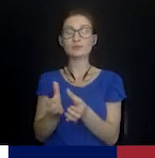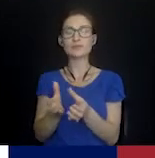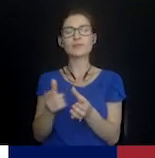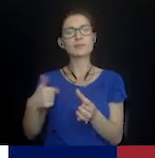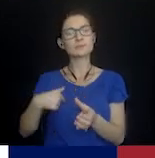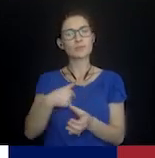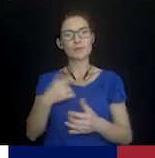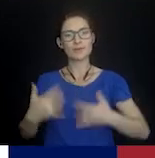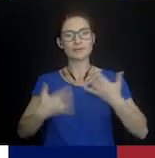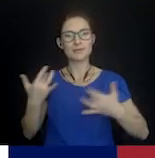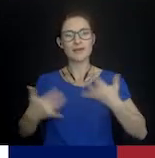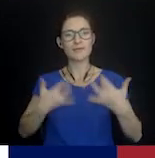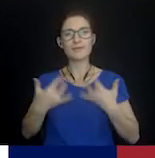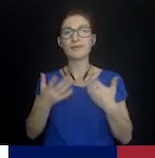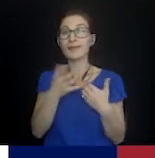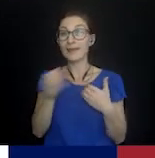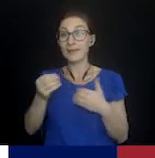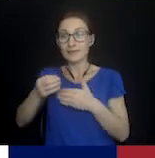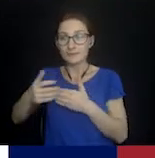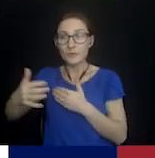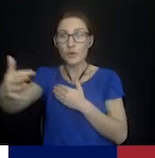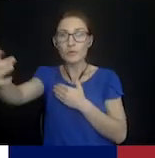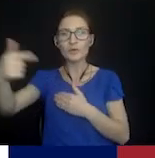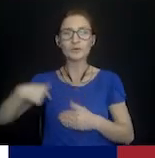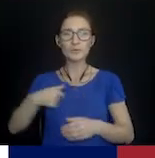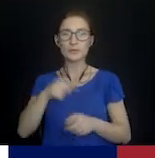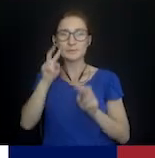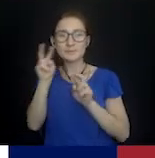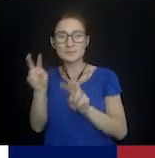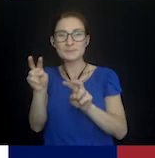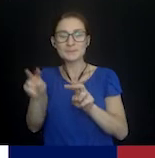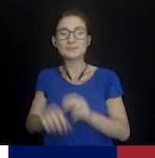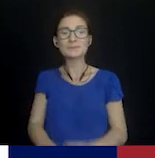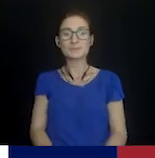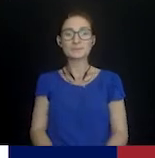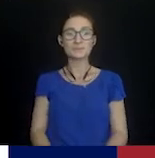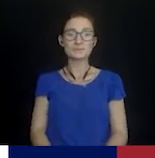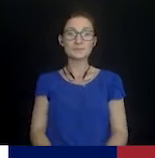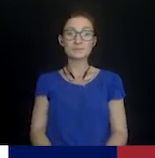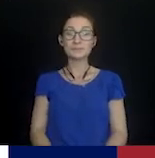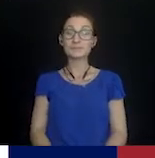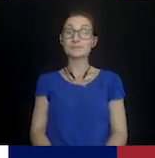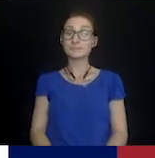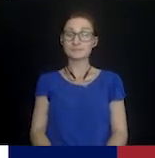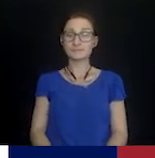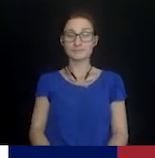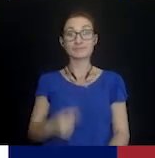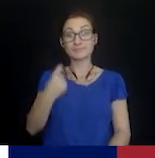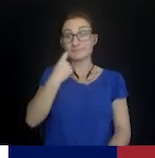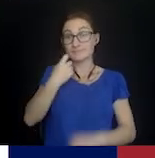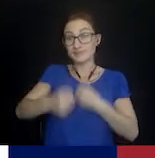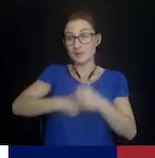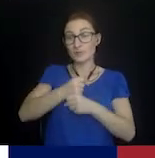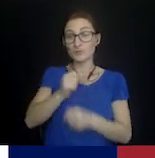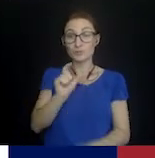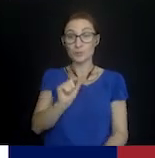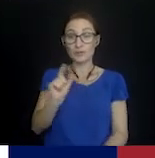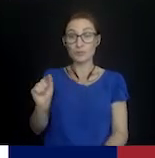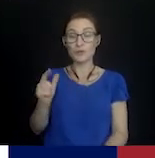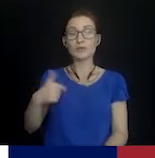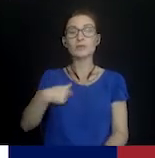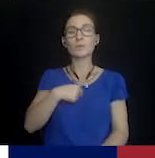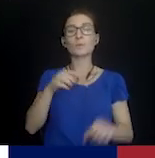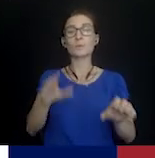do and the things that we have planned moving forward. For 2020, we actually held our first